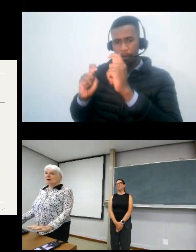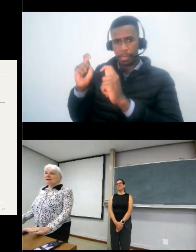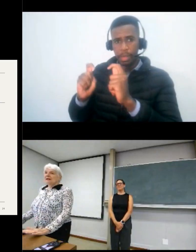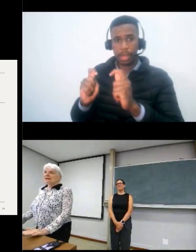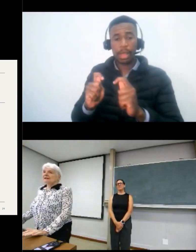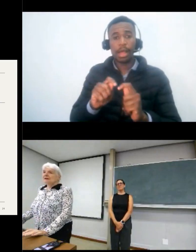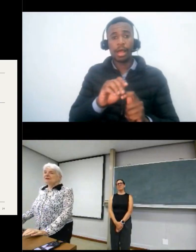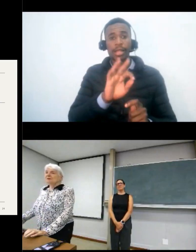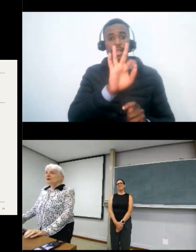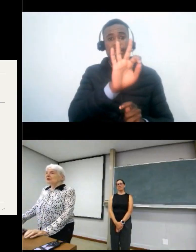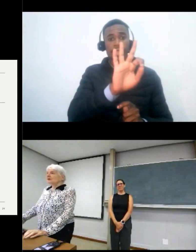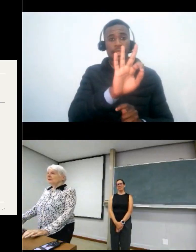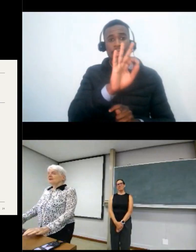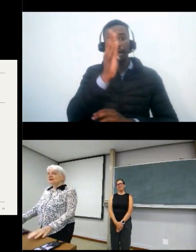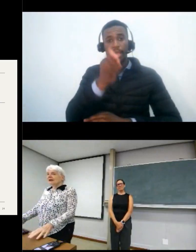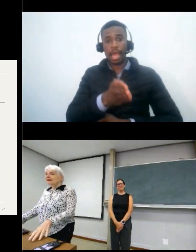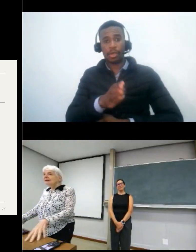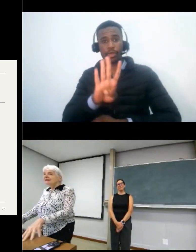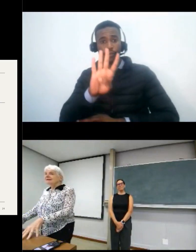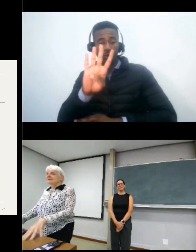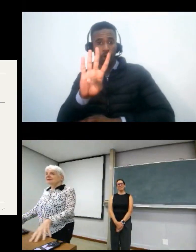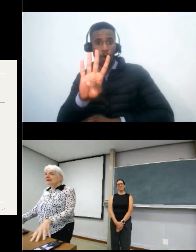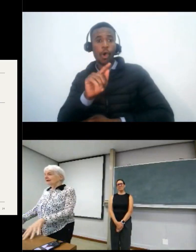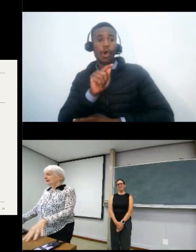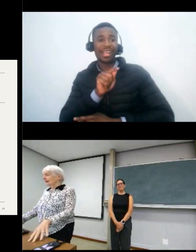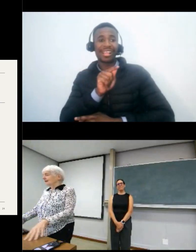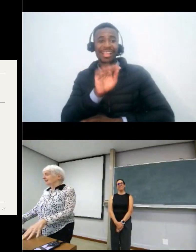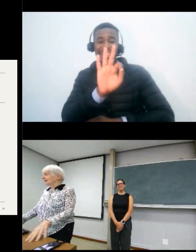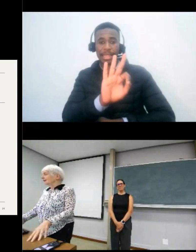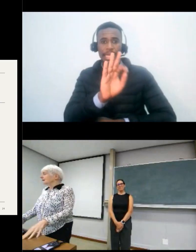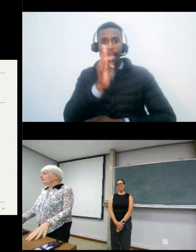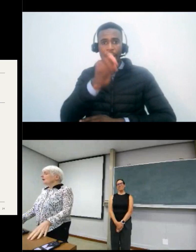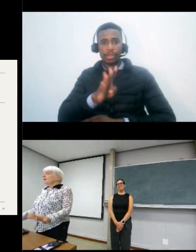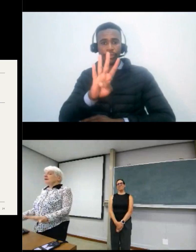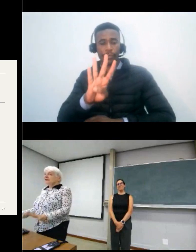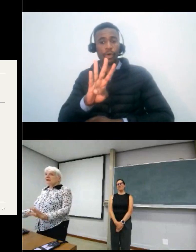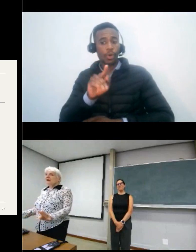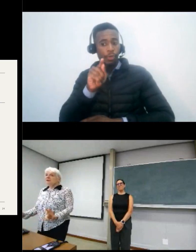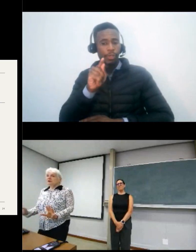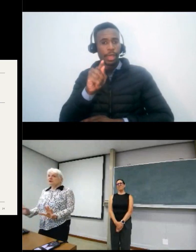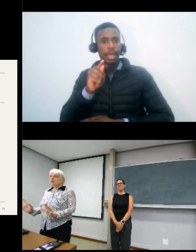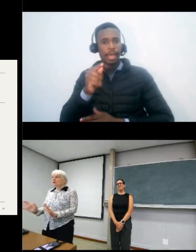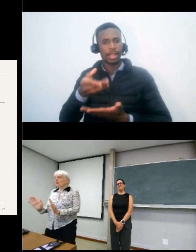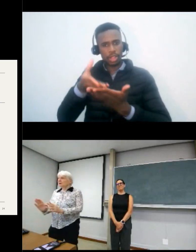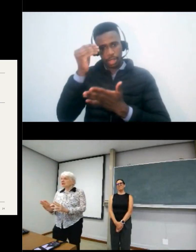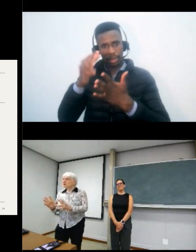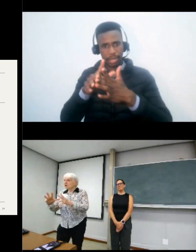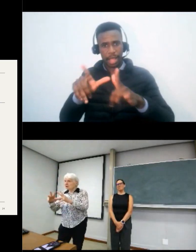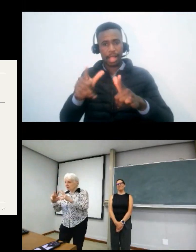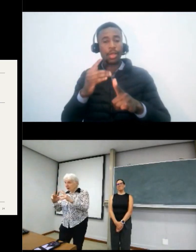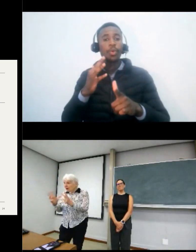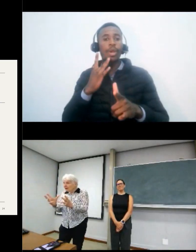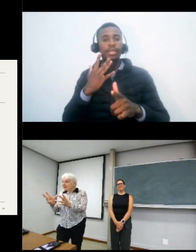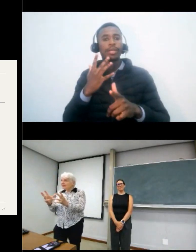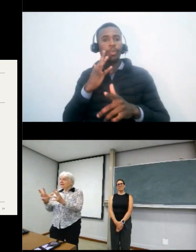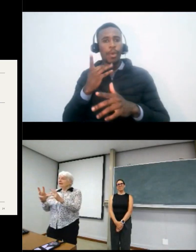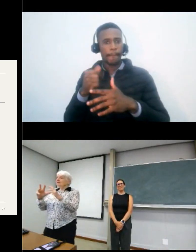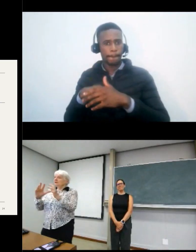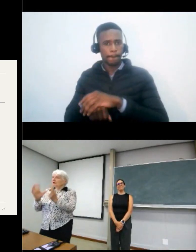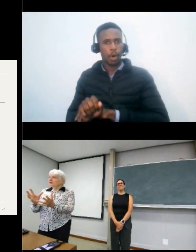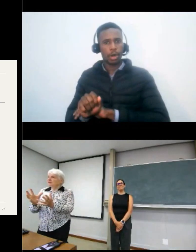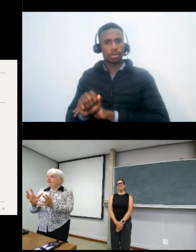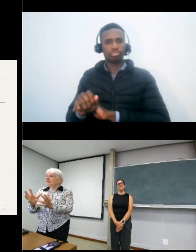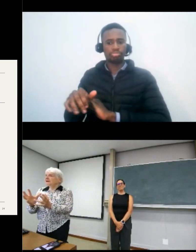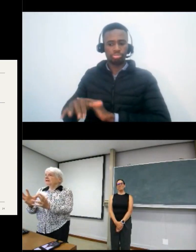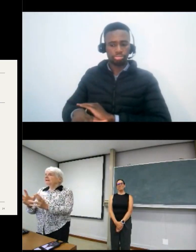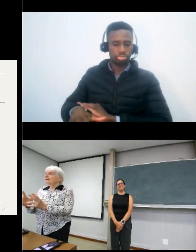4 had acquired SASL from birth. So again, it's really indicating. But the sample's too small. Remember, this is just a pilot